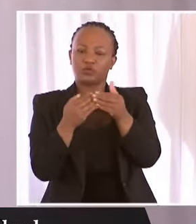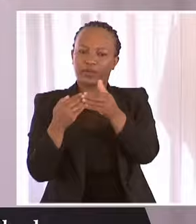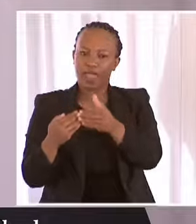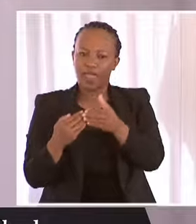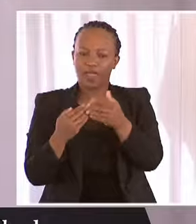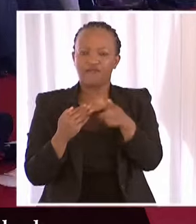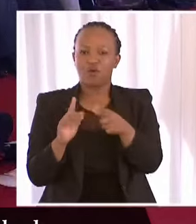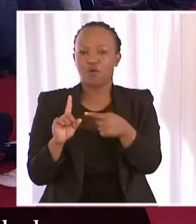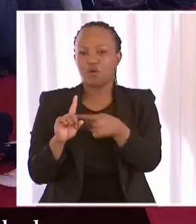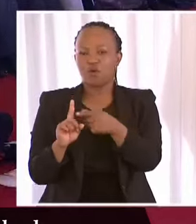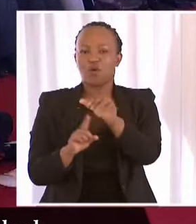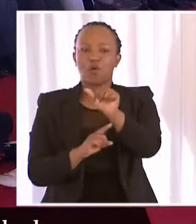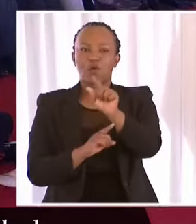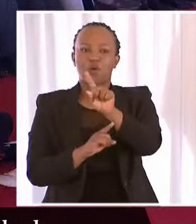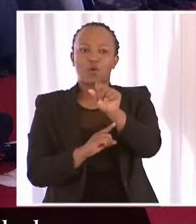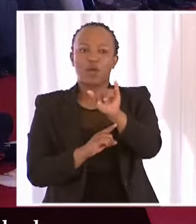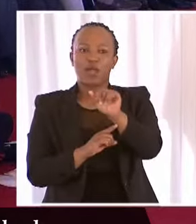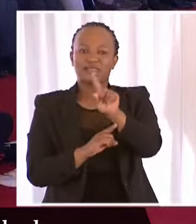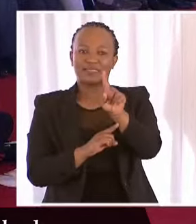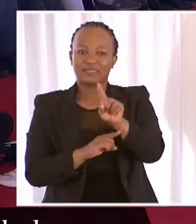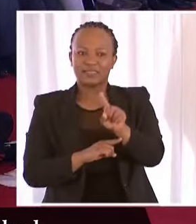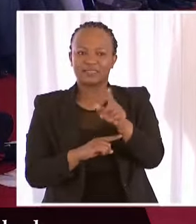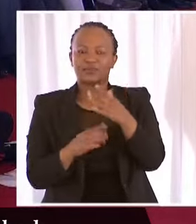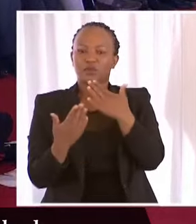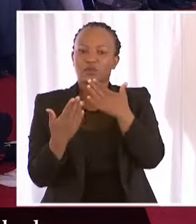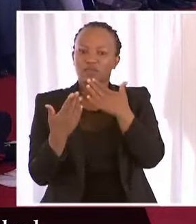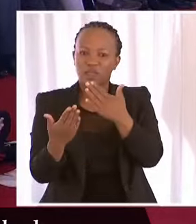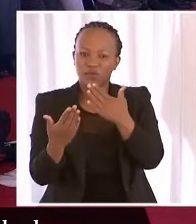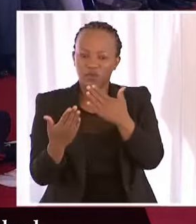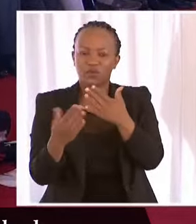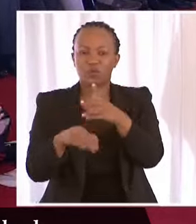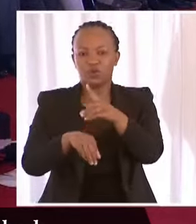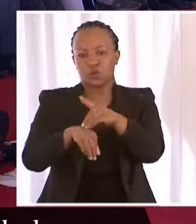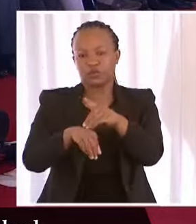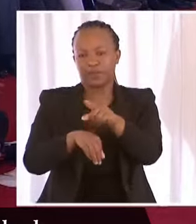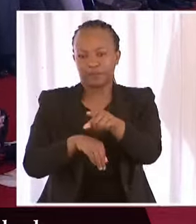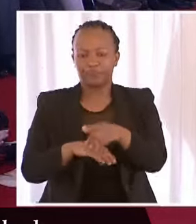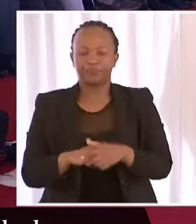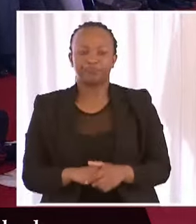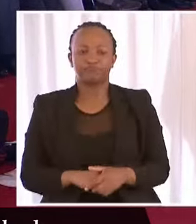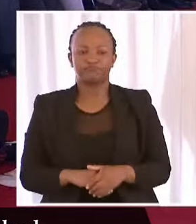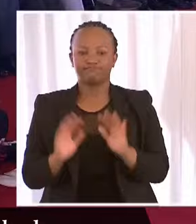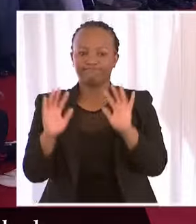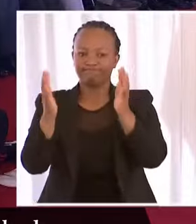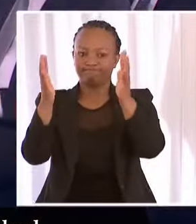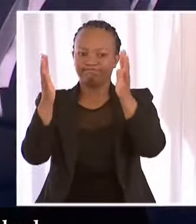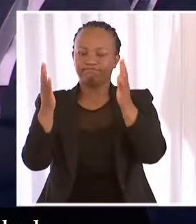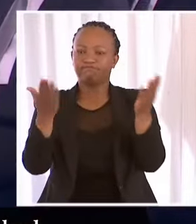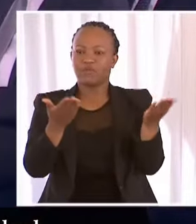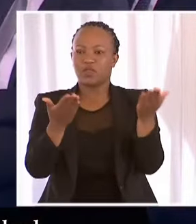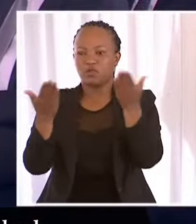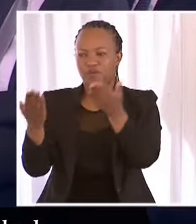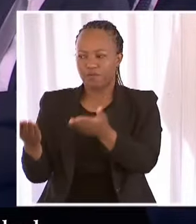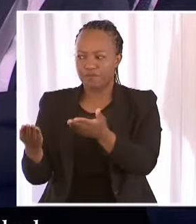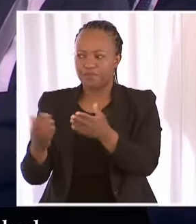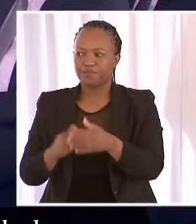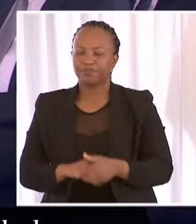very much, Dr. Abdul. And thank you to the doctors who looked after Aziz. Okay, let me hand over to